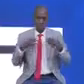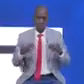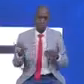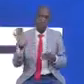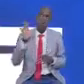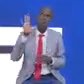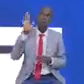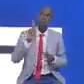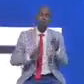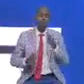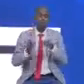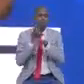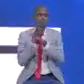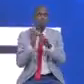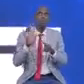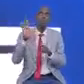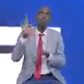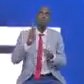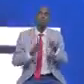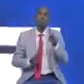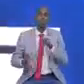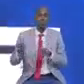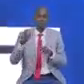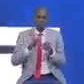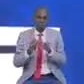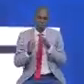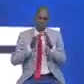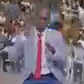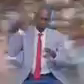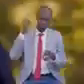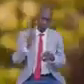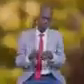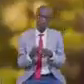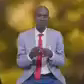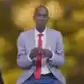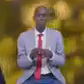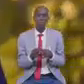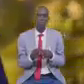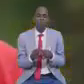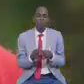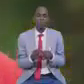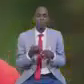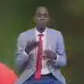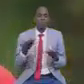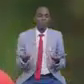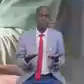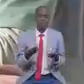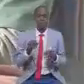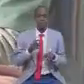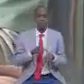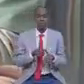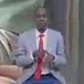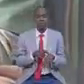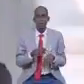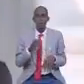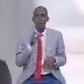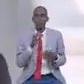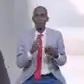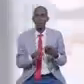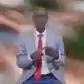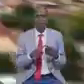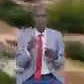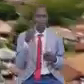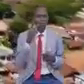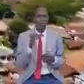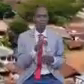people, deliver your people in Jesus' name. Your time has come to taste and see that the Lord